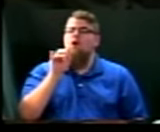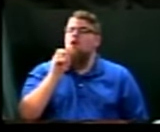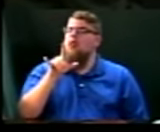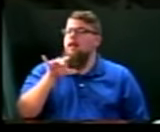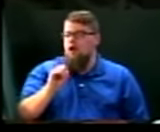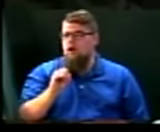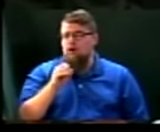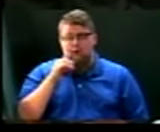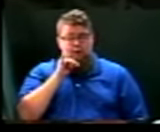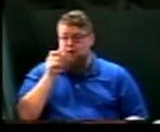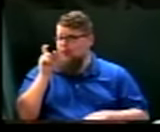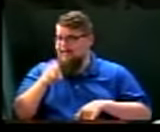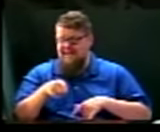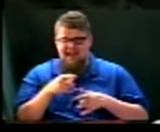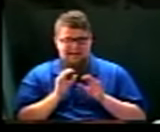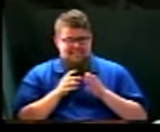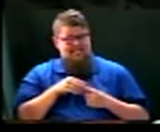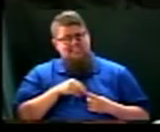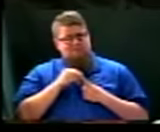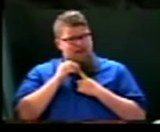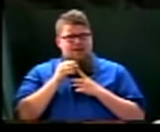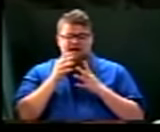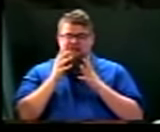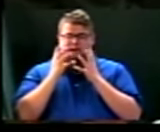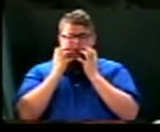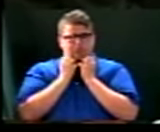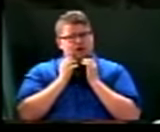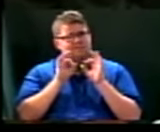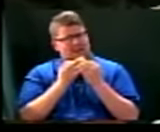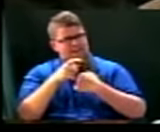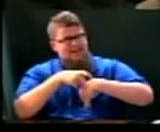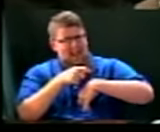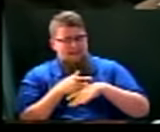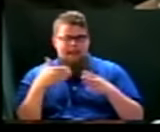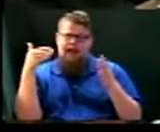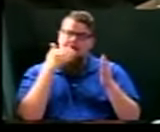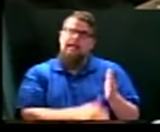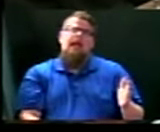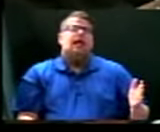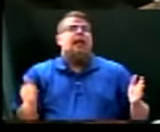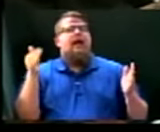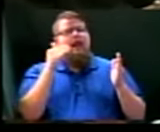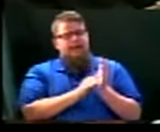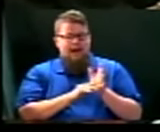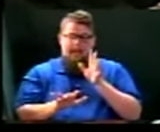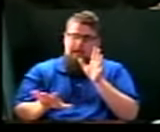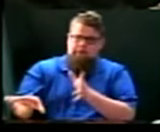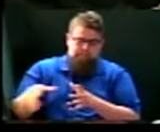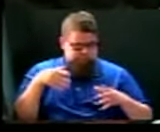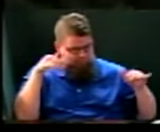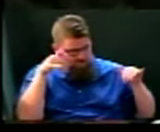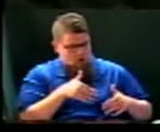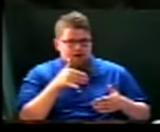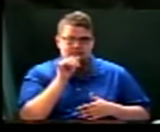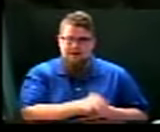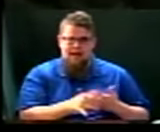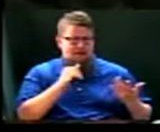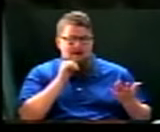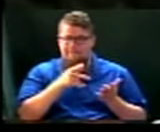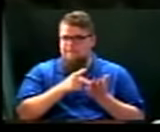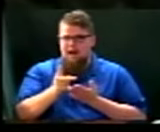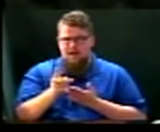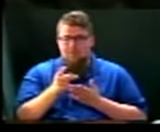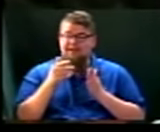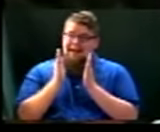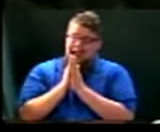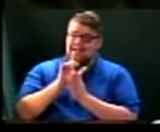need to be spending our precious family time doing this all over again. And once again, we will need to ask the